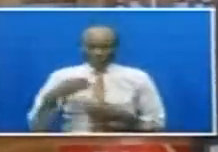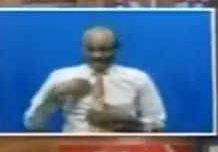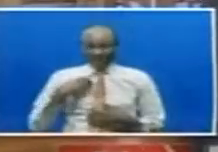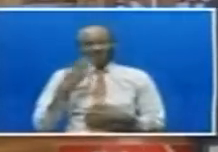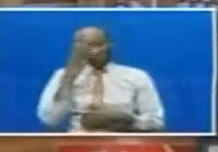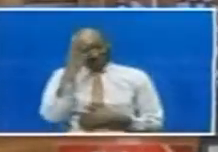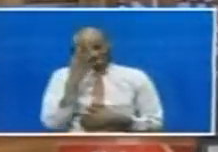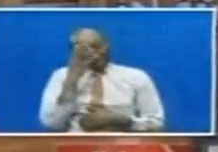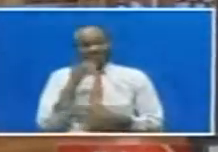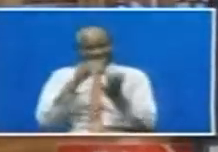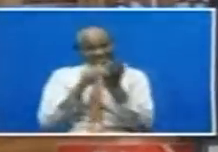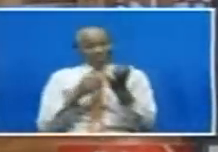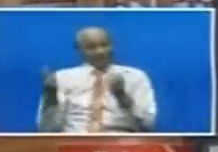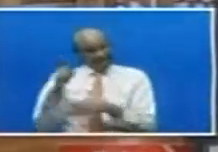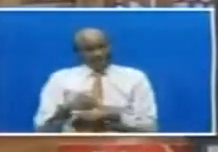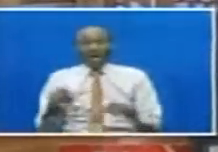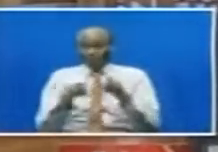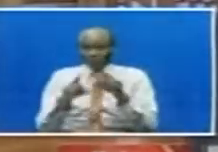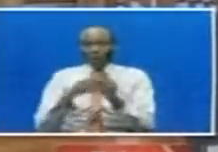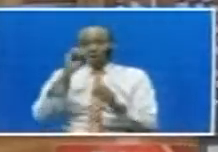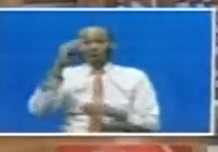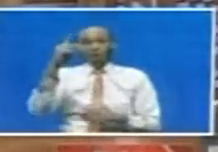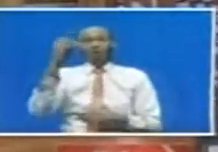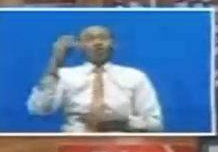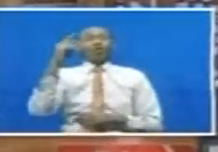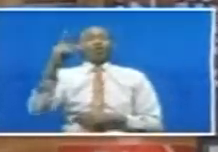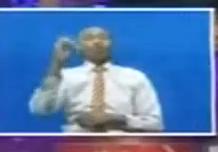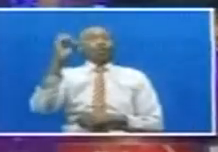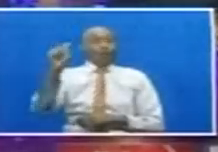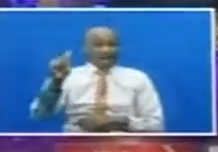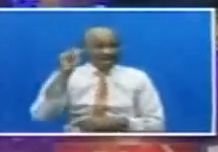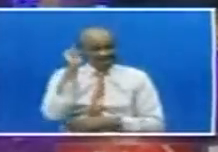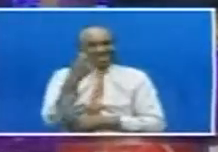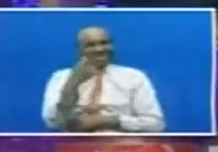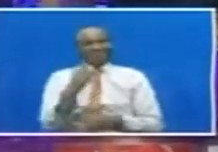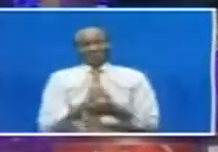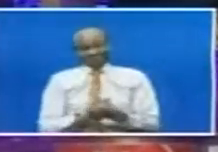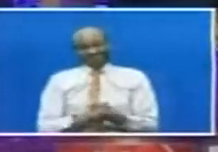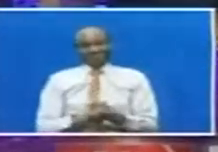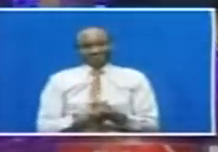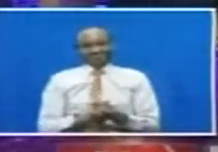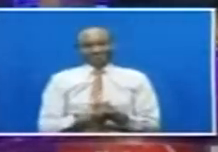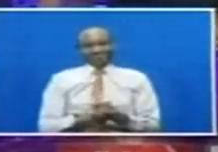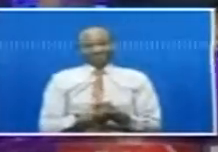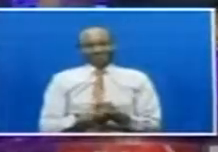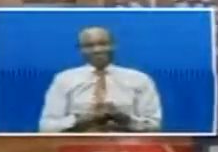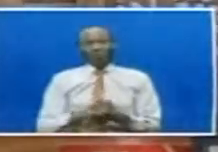shame coming up. And also, Okoa, Kenya. And the president's plane. Let's not forget, president's plane. Who was flying that aircraft?